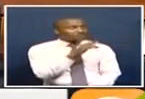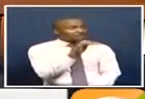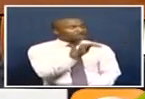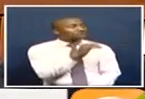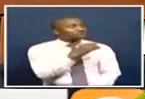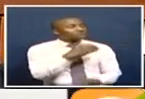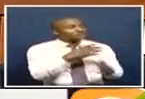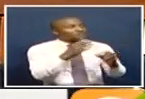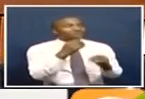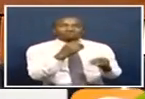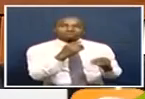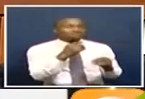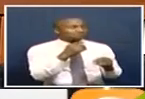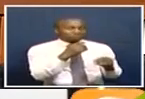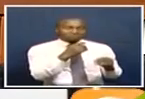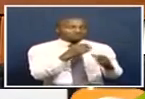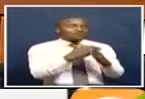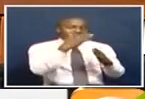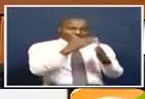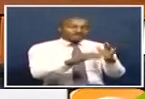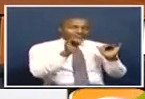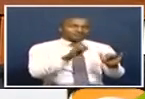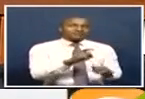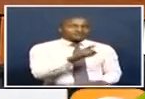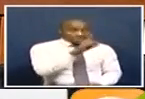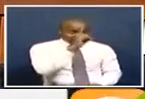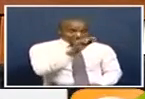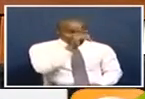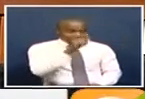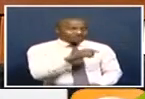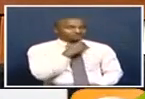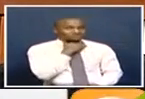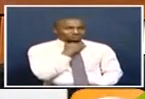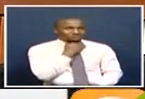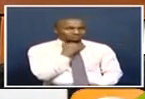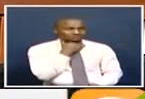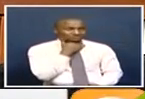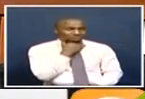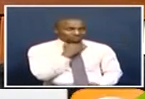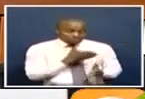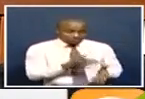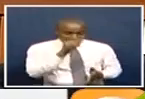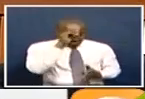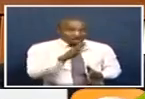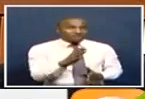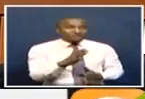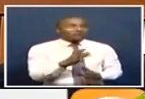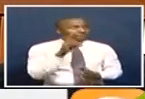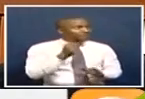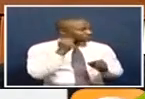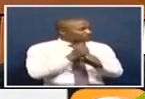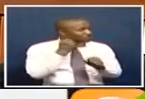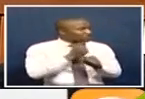Yeah, he was told give it up. That's a serious guy. And the current governor has got to work